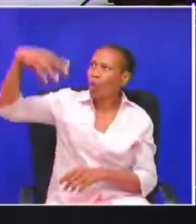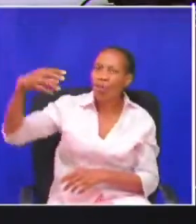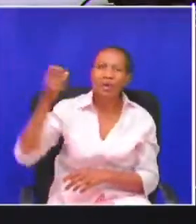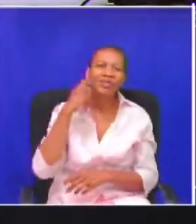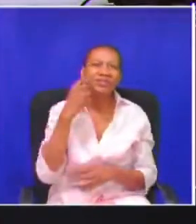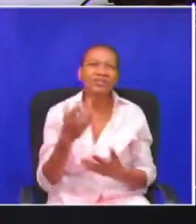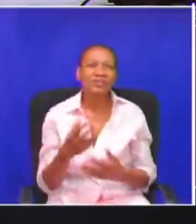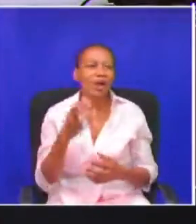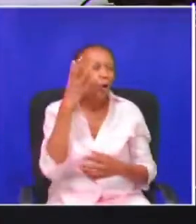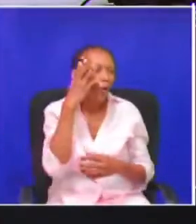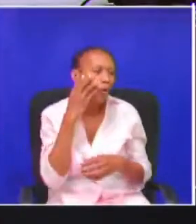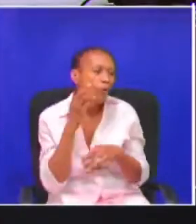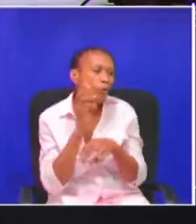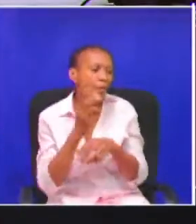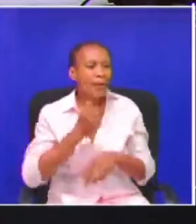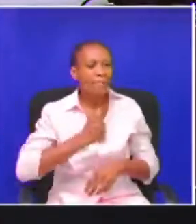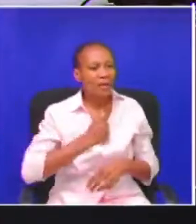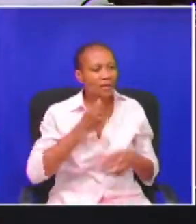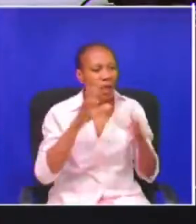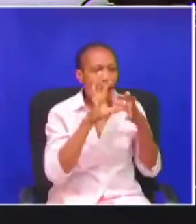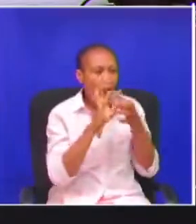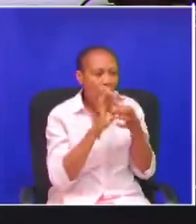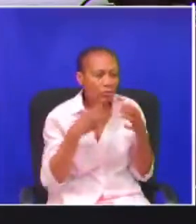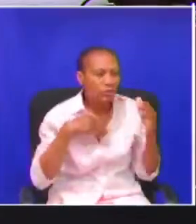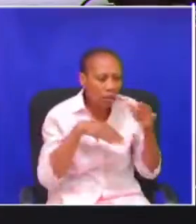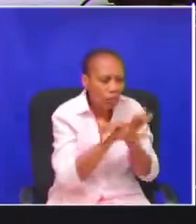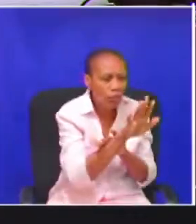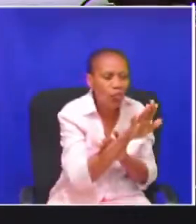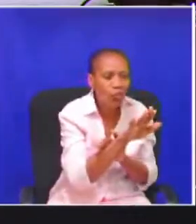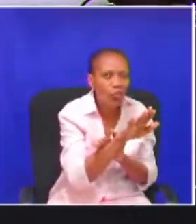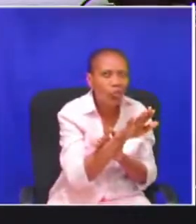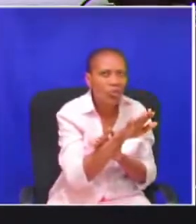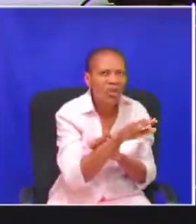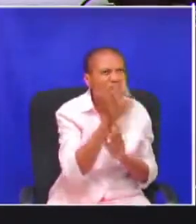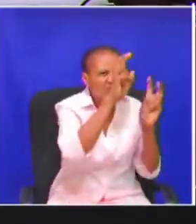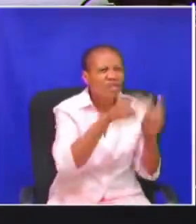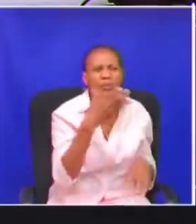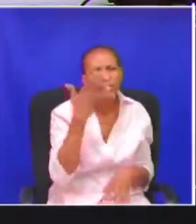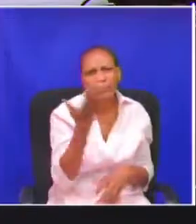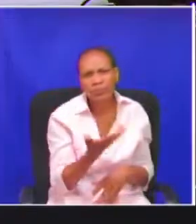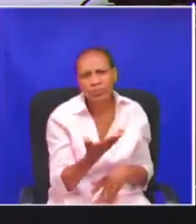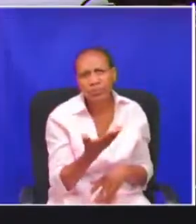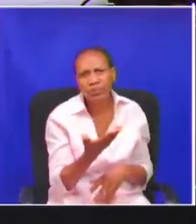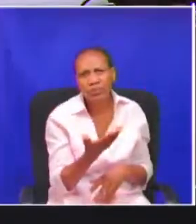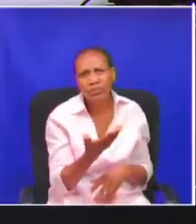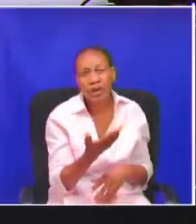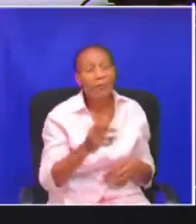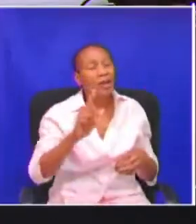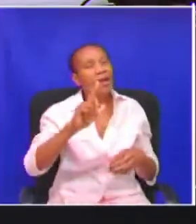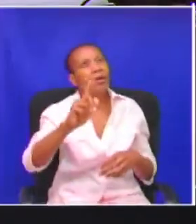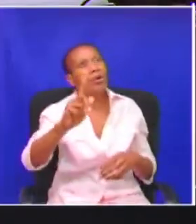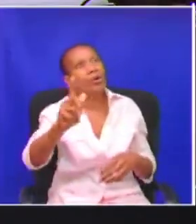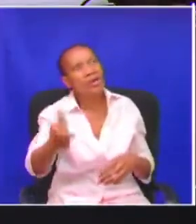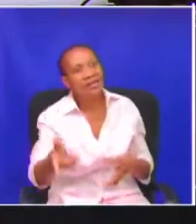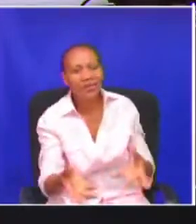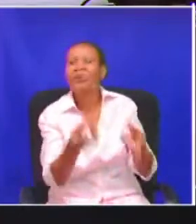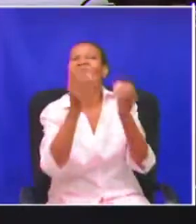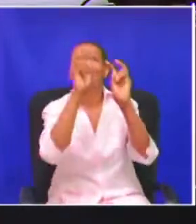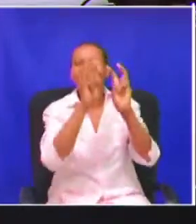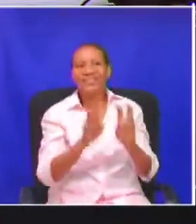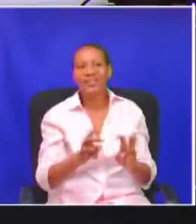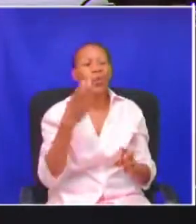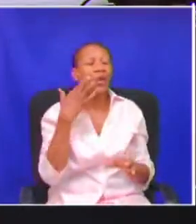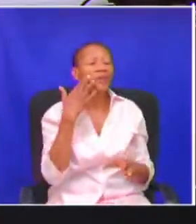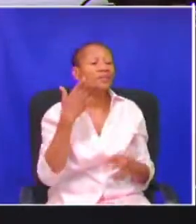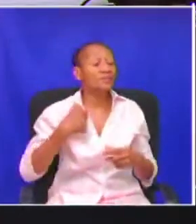my grandmother's home with a thatch roof. She didn't have electricity. Much later, she had electricity as I visited